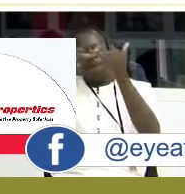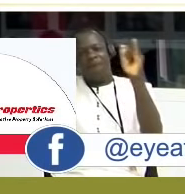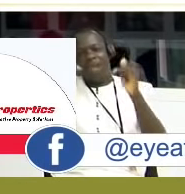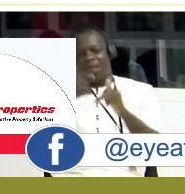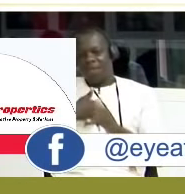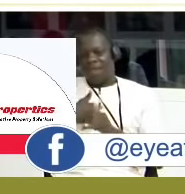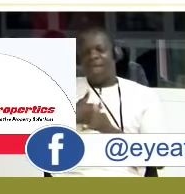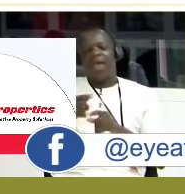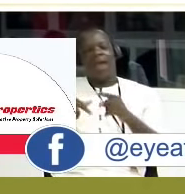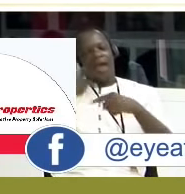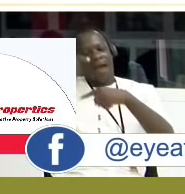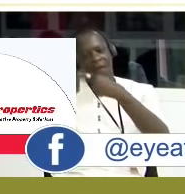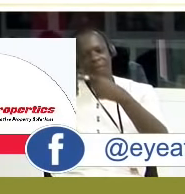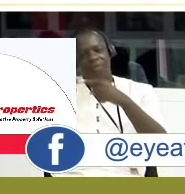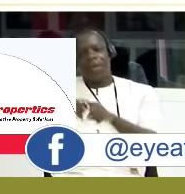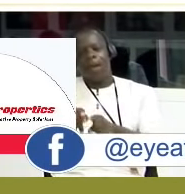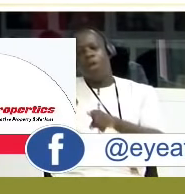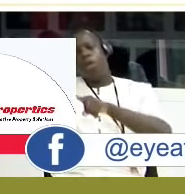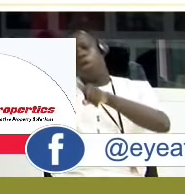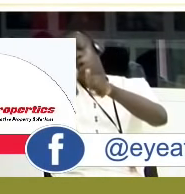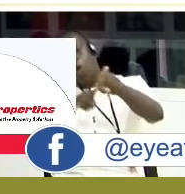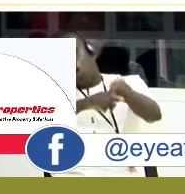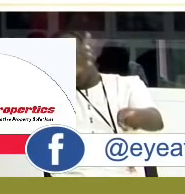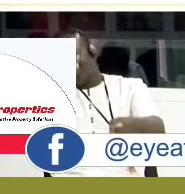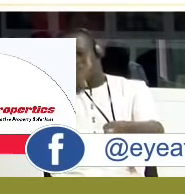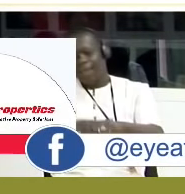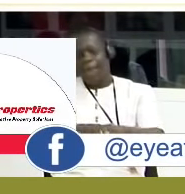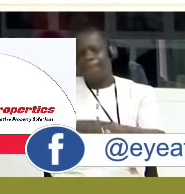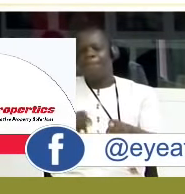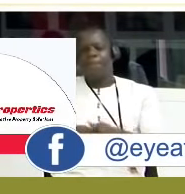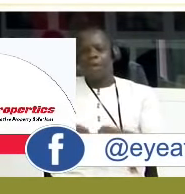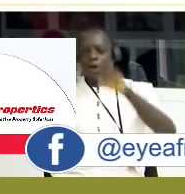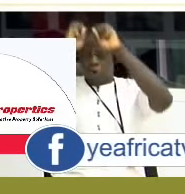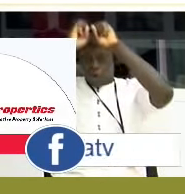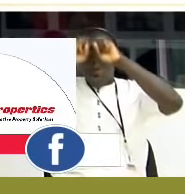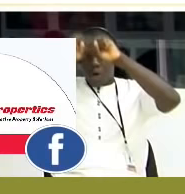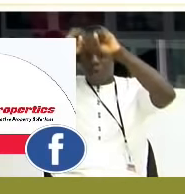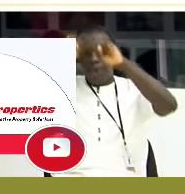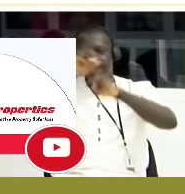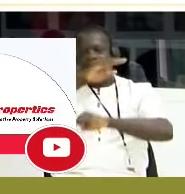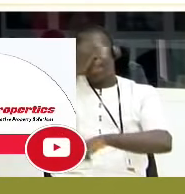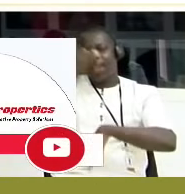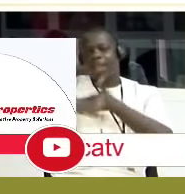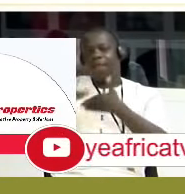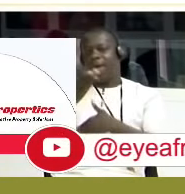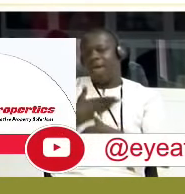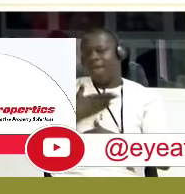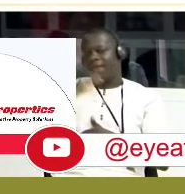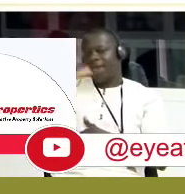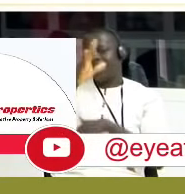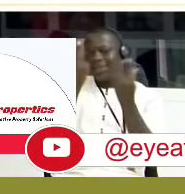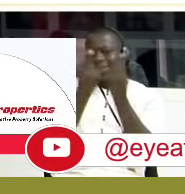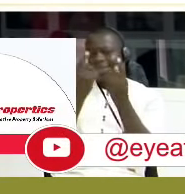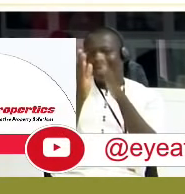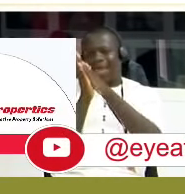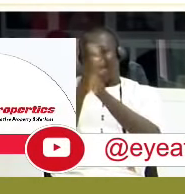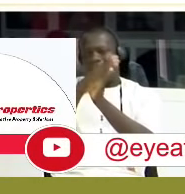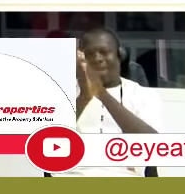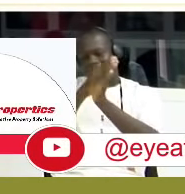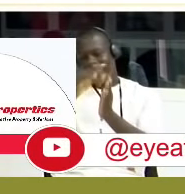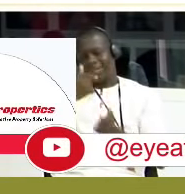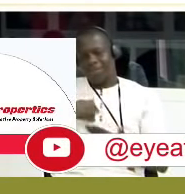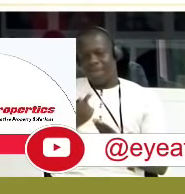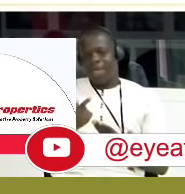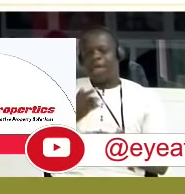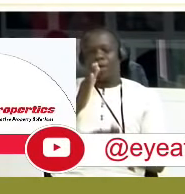so long, the government could not find anything against me. That was really